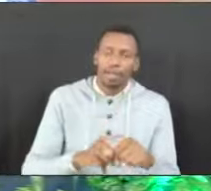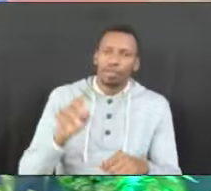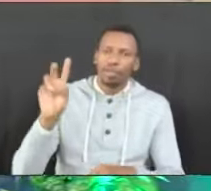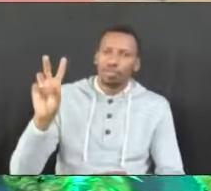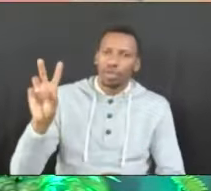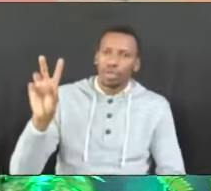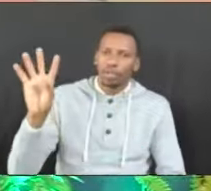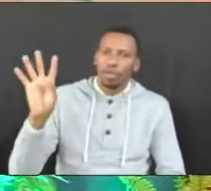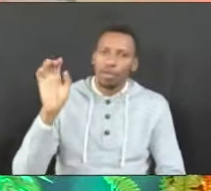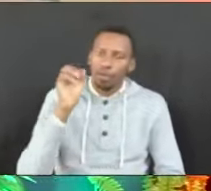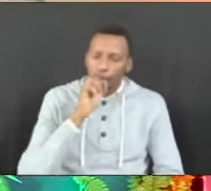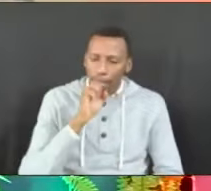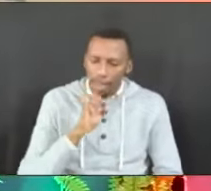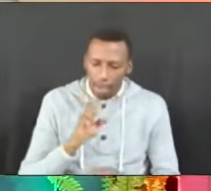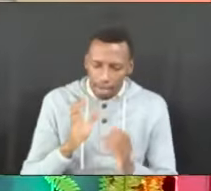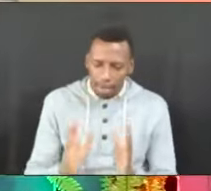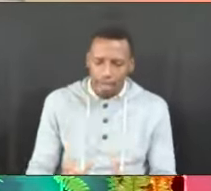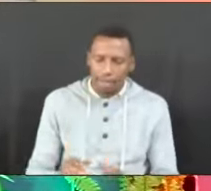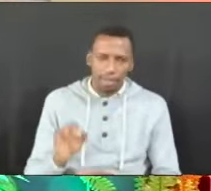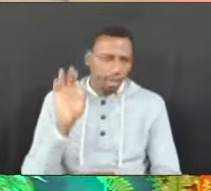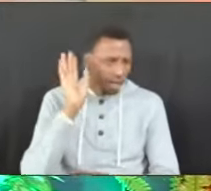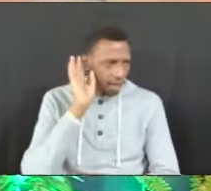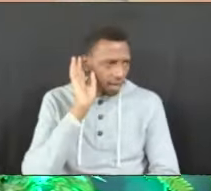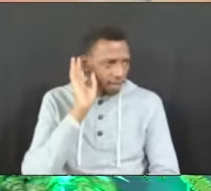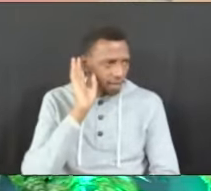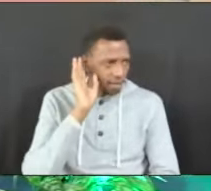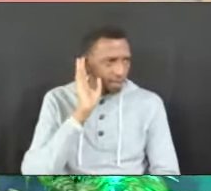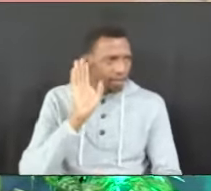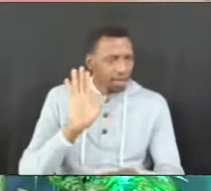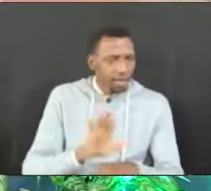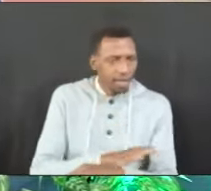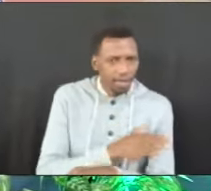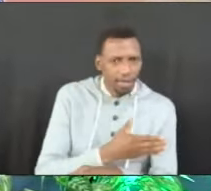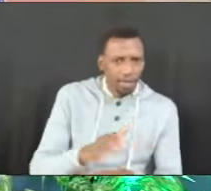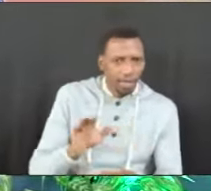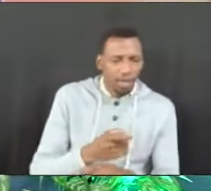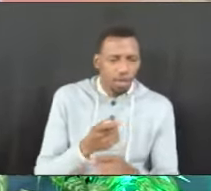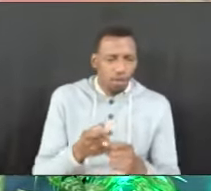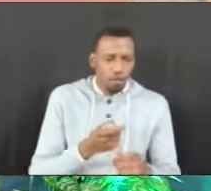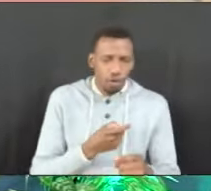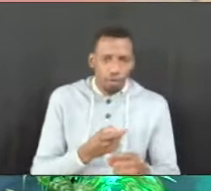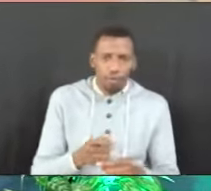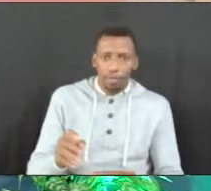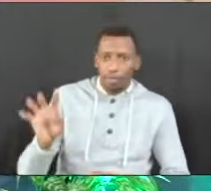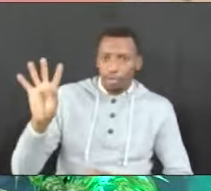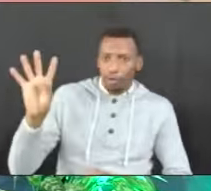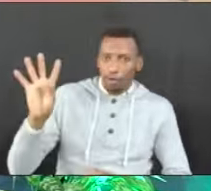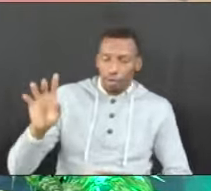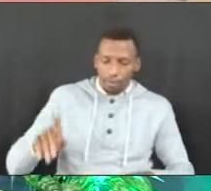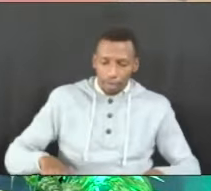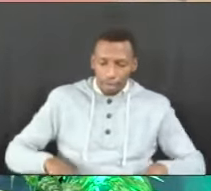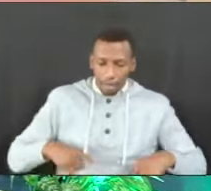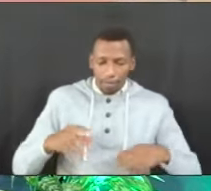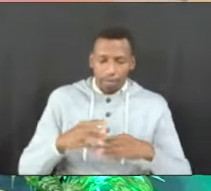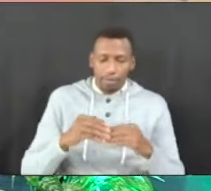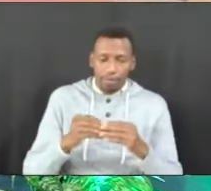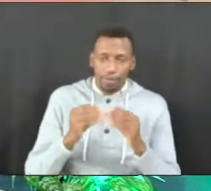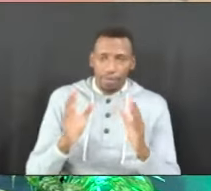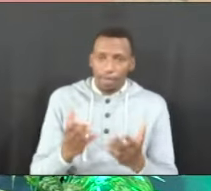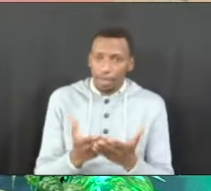heard the singing that emanated from the four living creatures, the Bible tells me they did